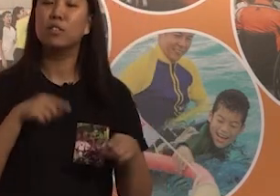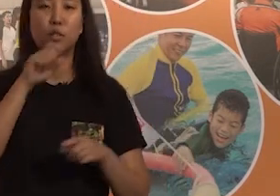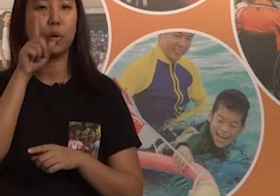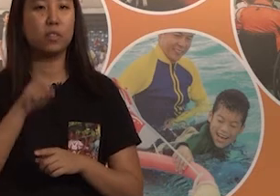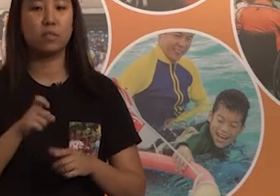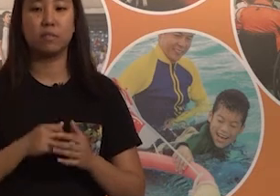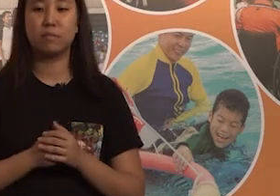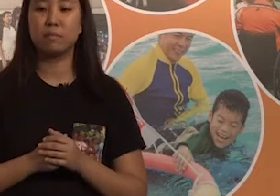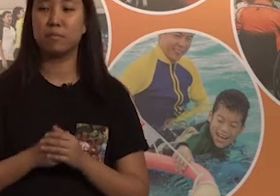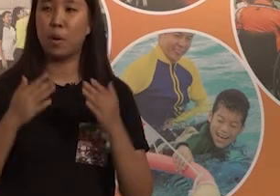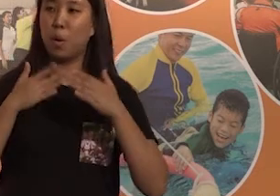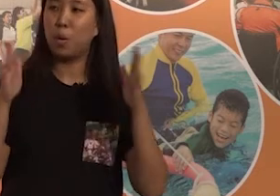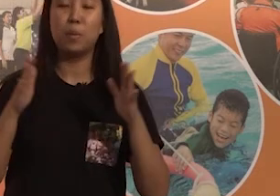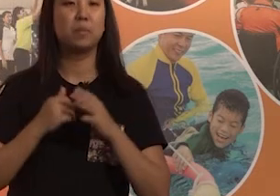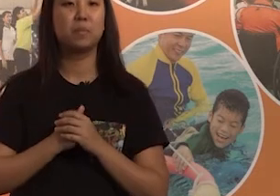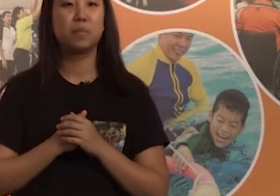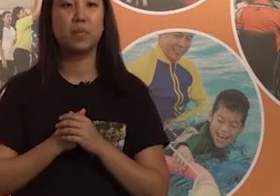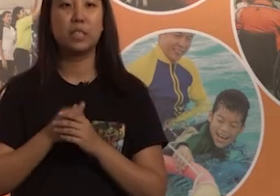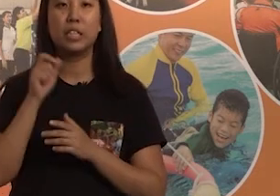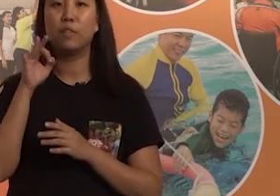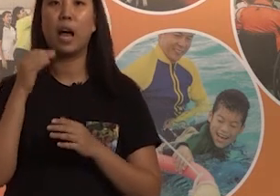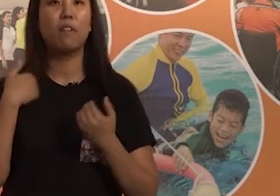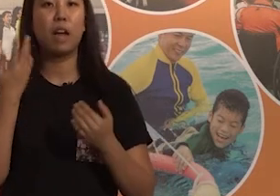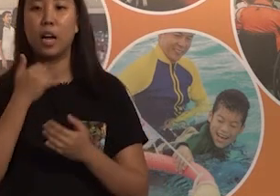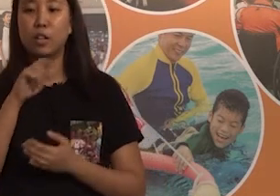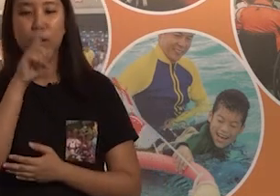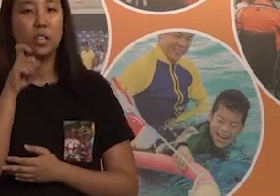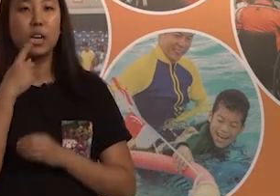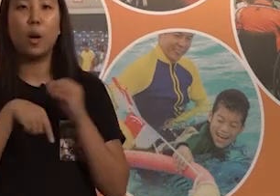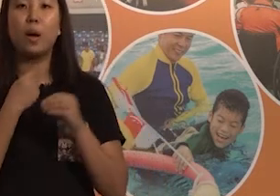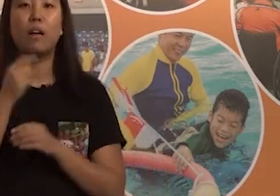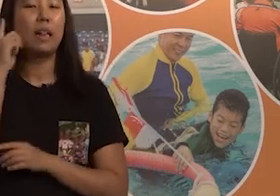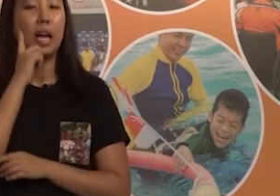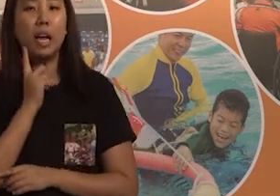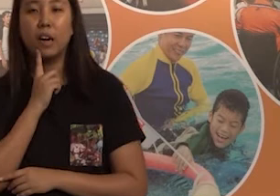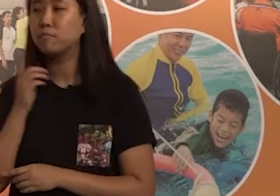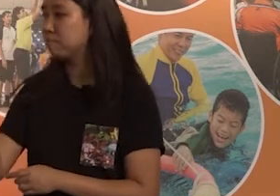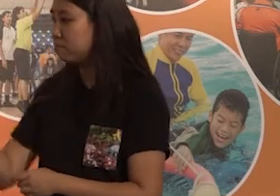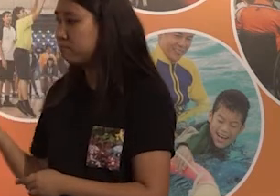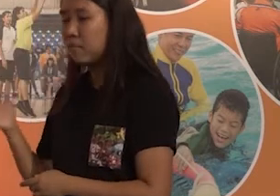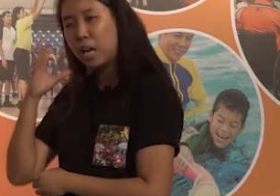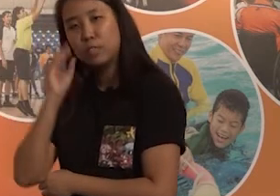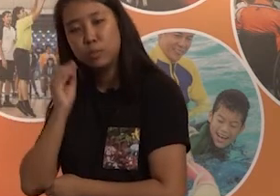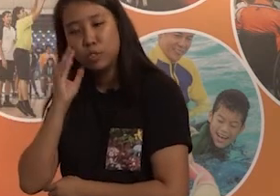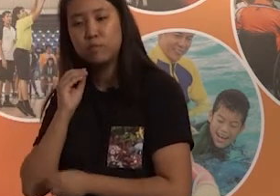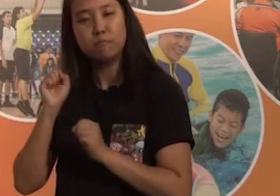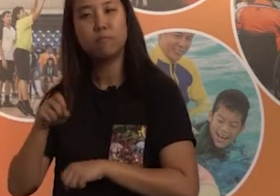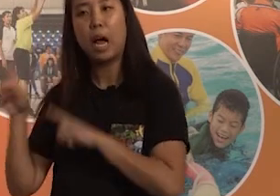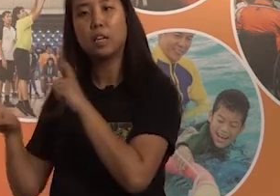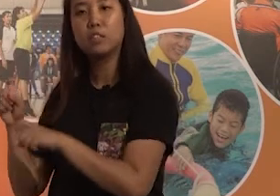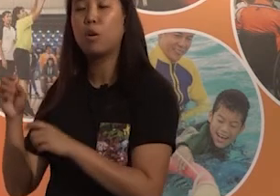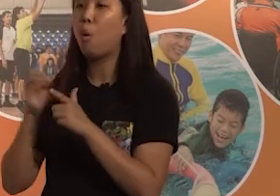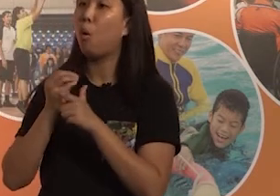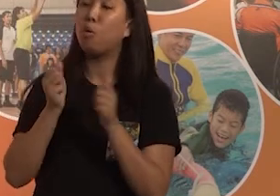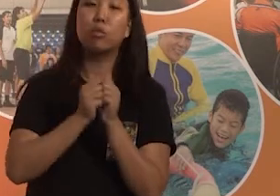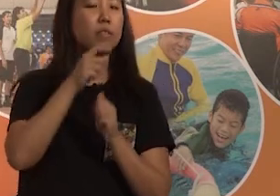Yeah, we are very open in case you have any questions about deaf or about my experience or maybe about with the hearing